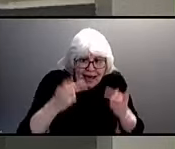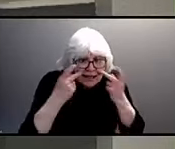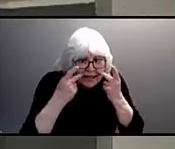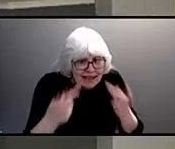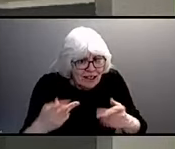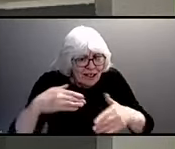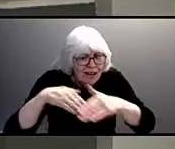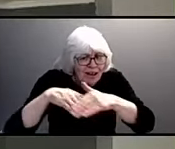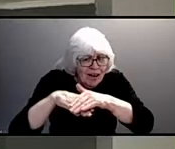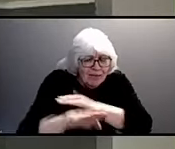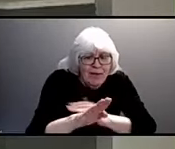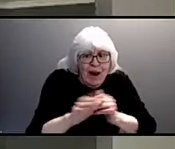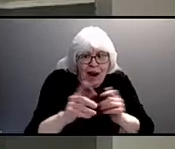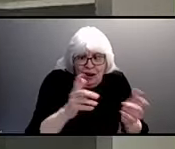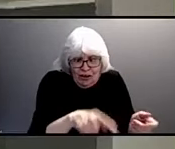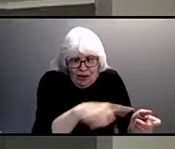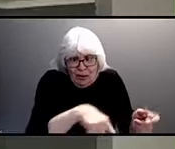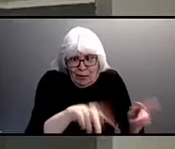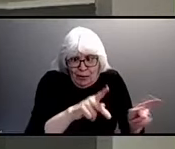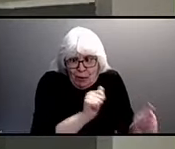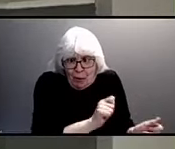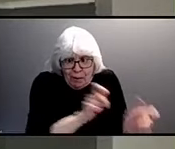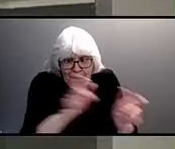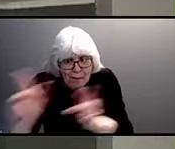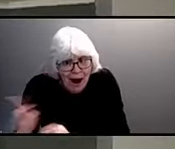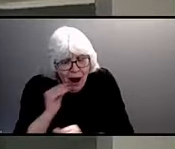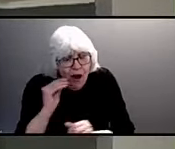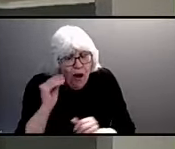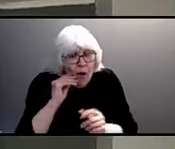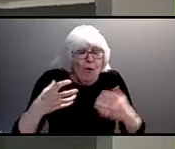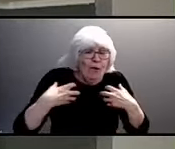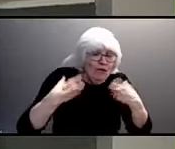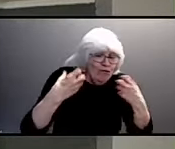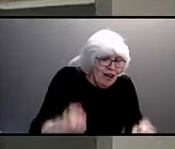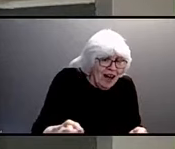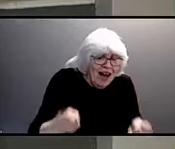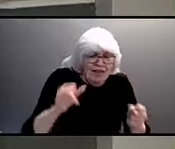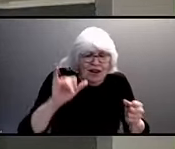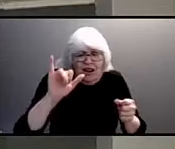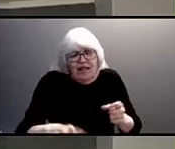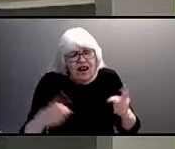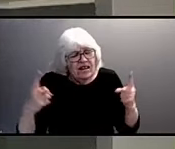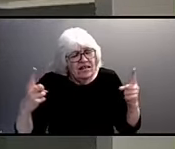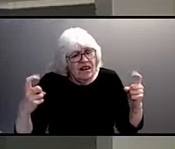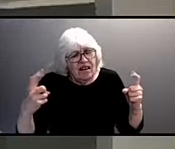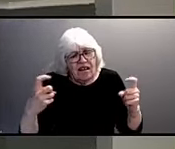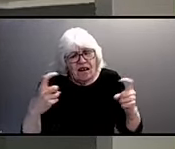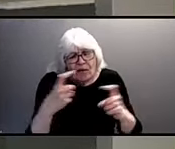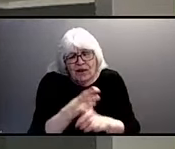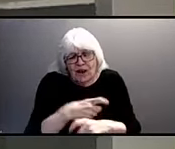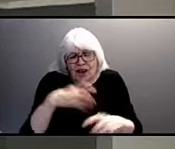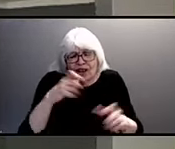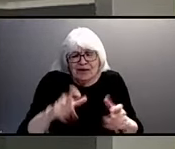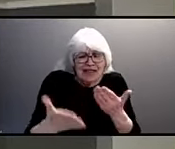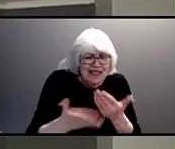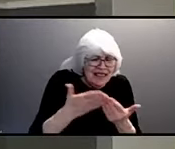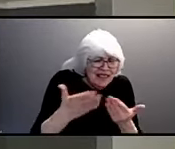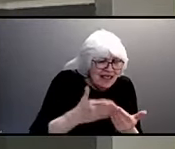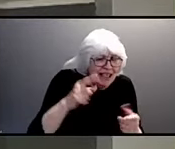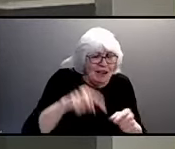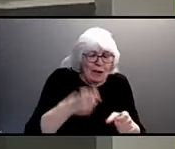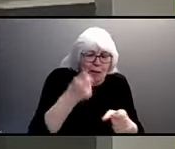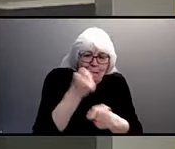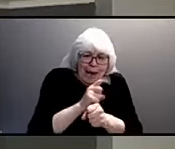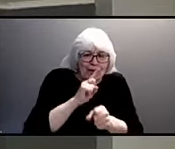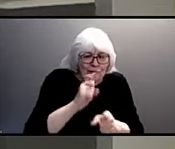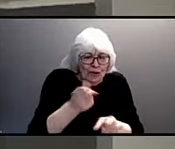right now, this is very complex. We want to make sure that people are safe as they return to their neighborhoods and ensure that